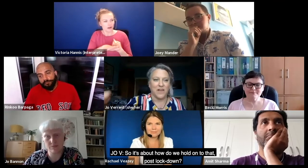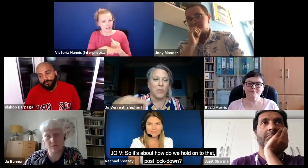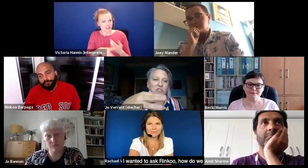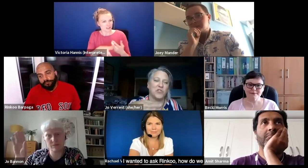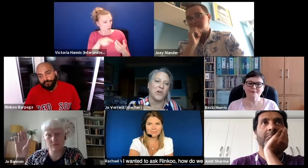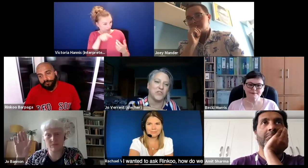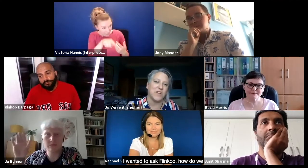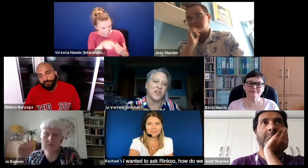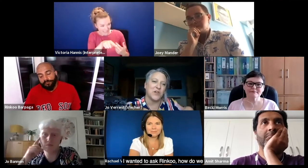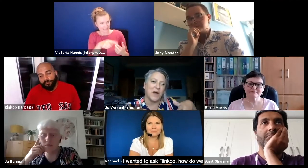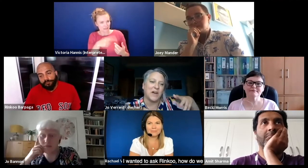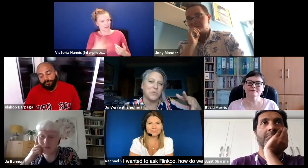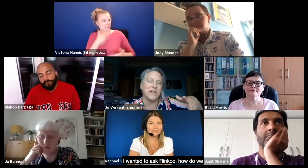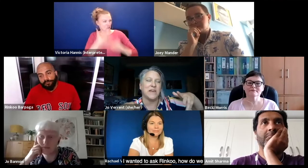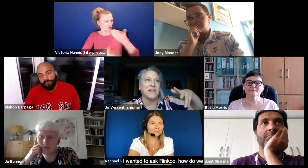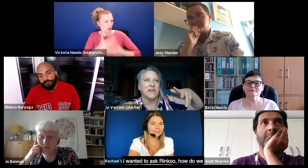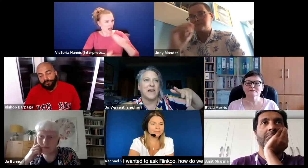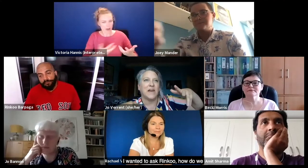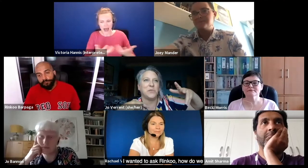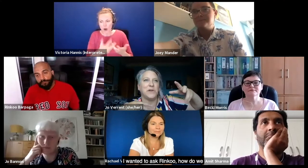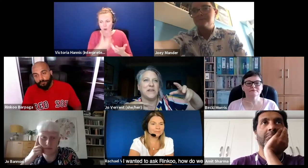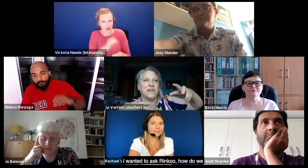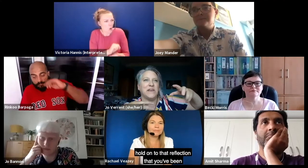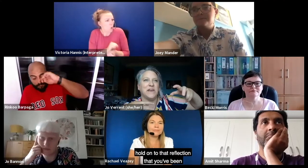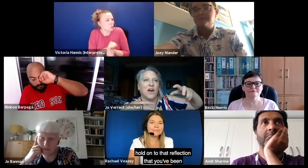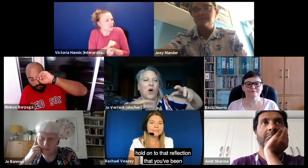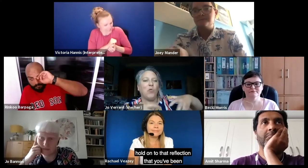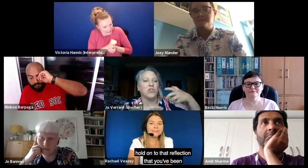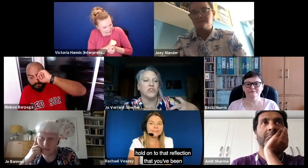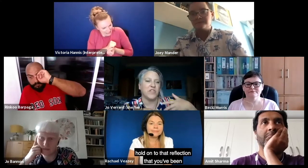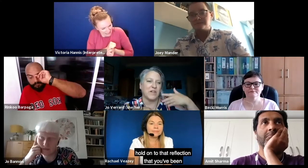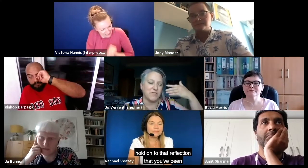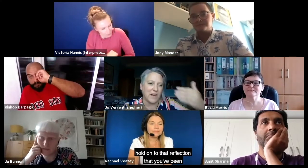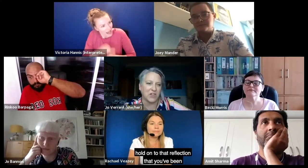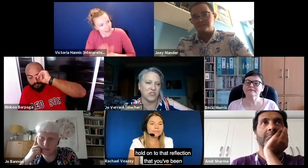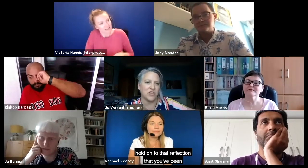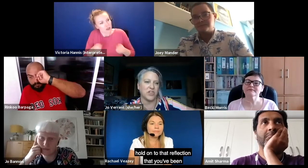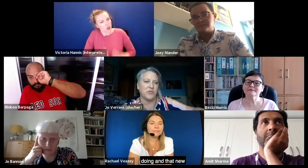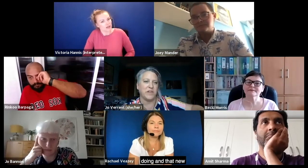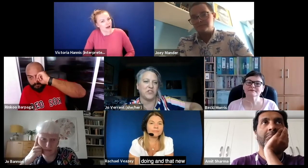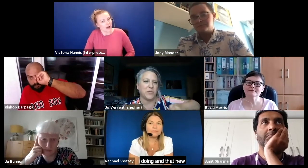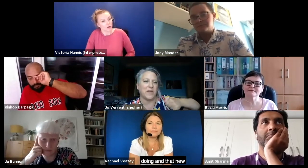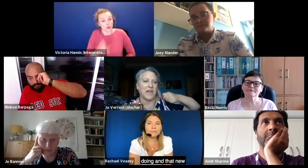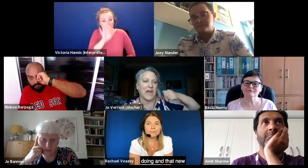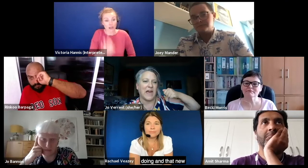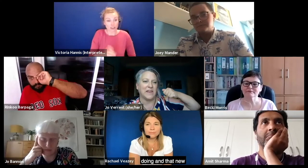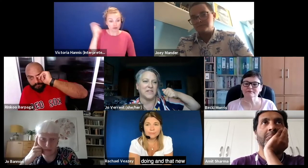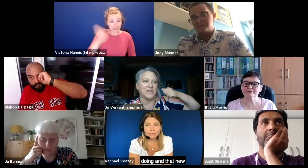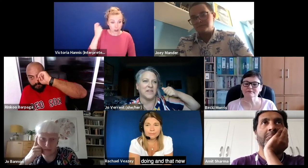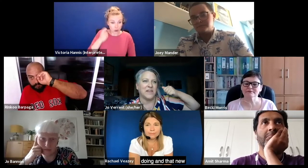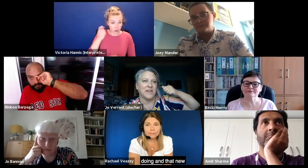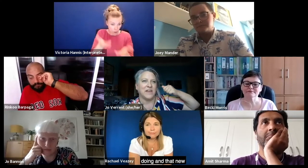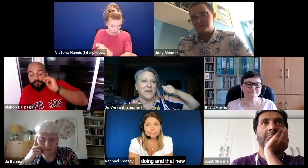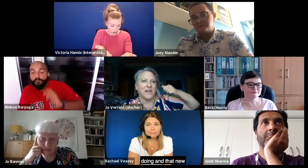post-lockdown? I wanted to ask Rinkoo, how do we hold on to that reflection that you've been doing